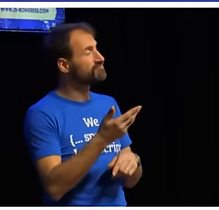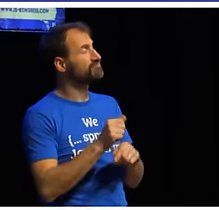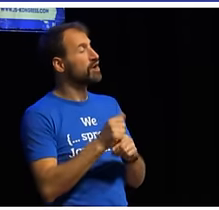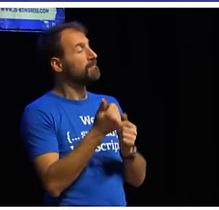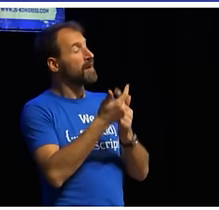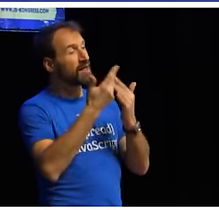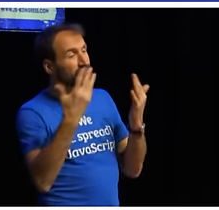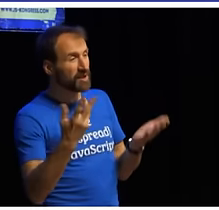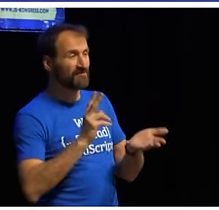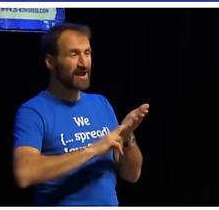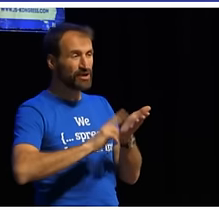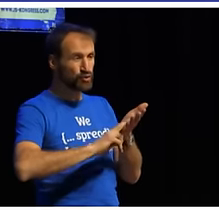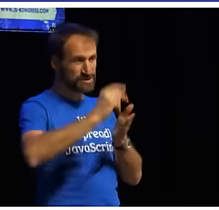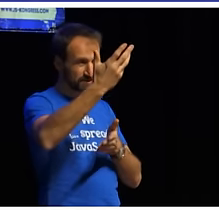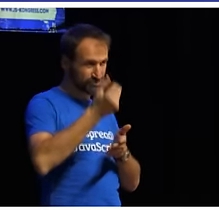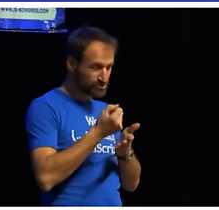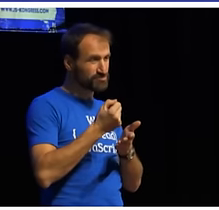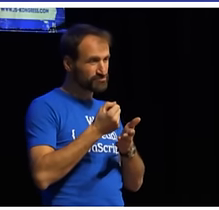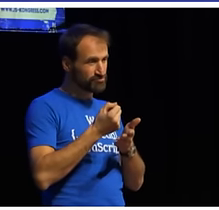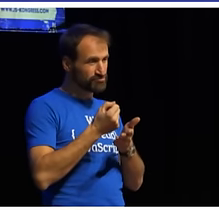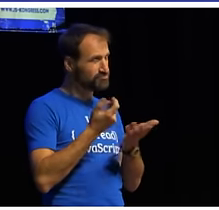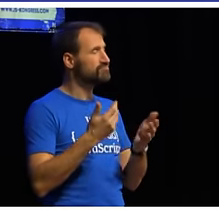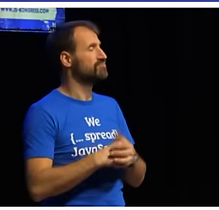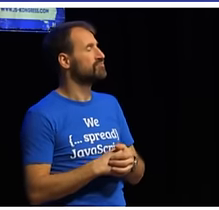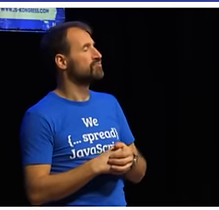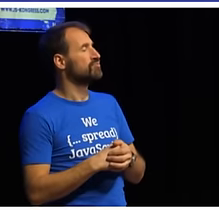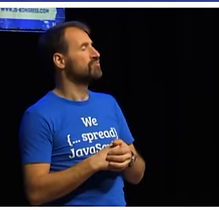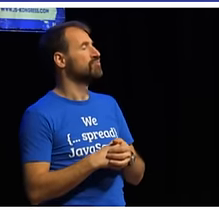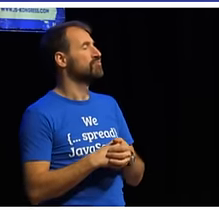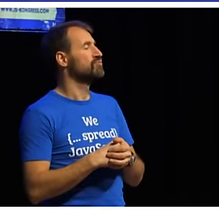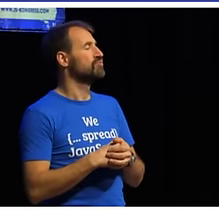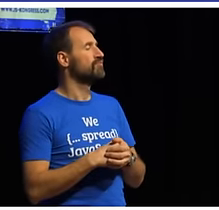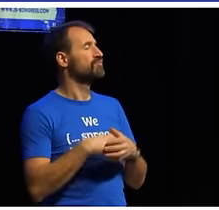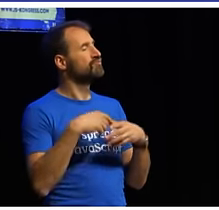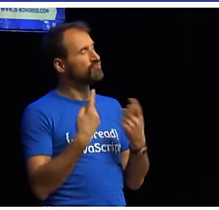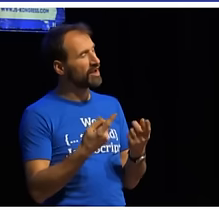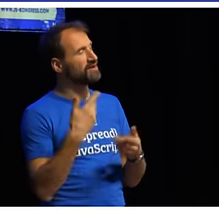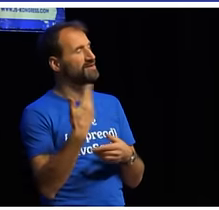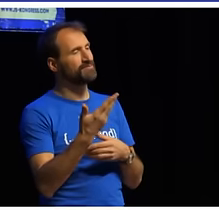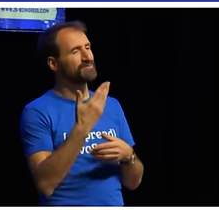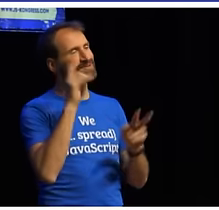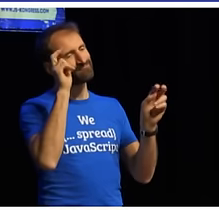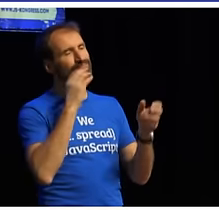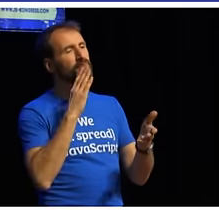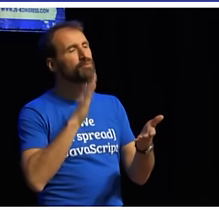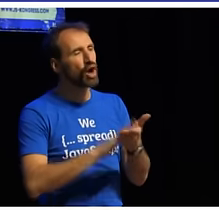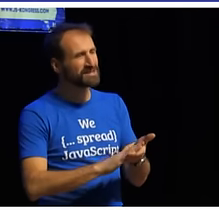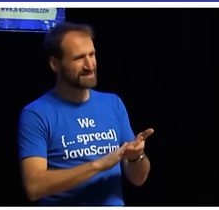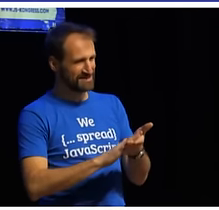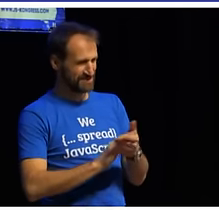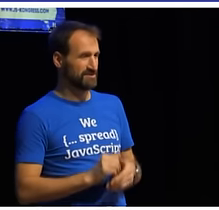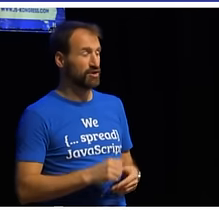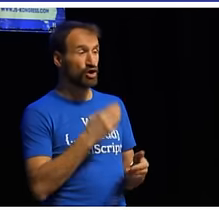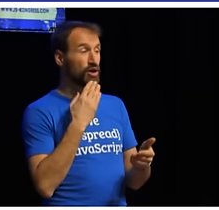return one value, and that is pretty much it. And then we have this promises. So